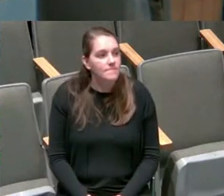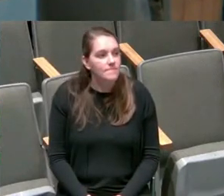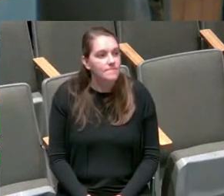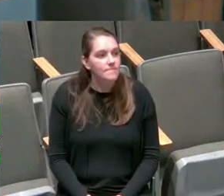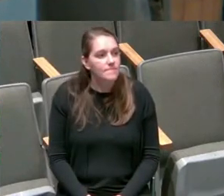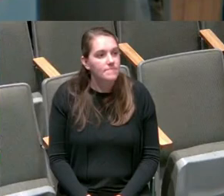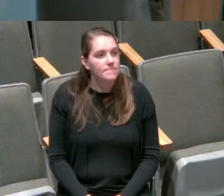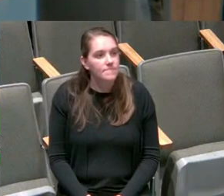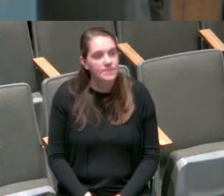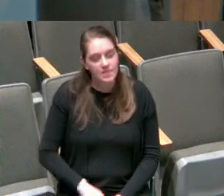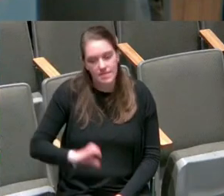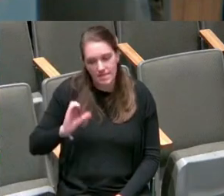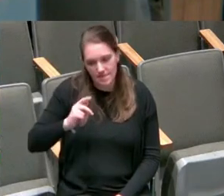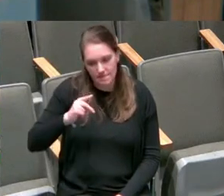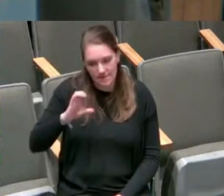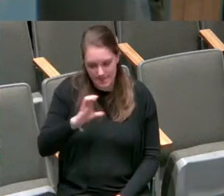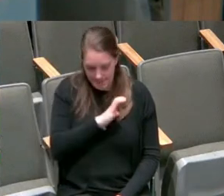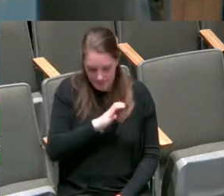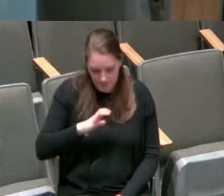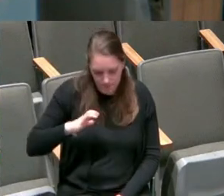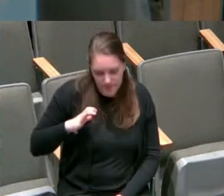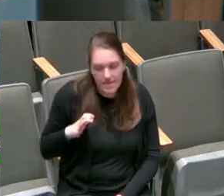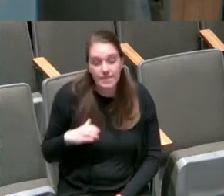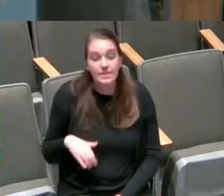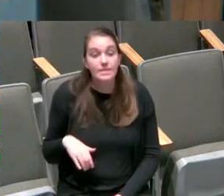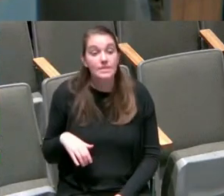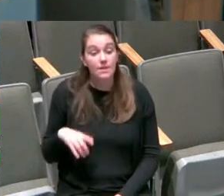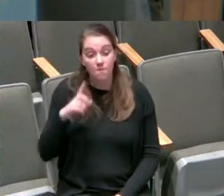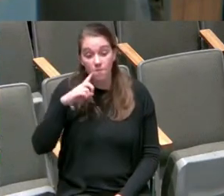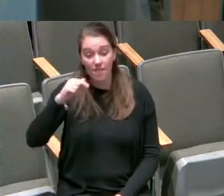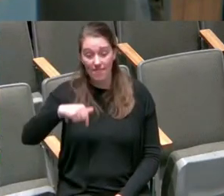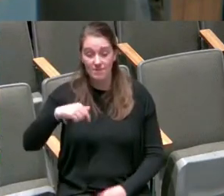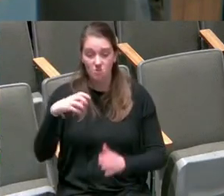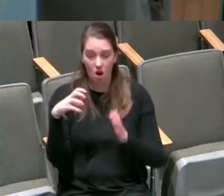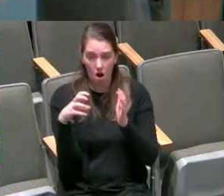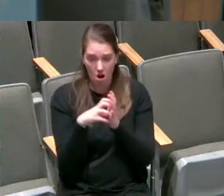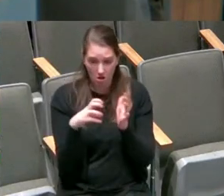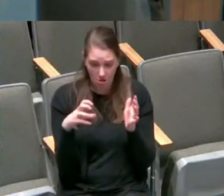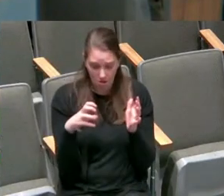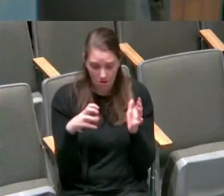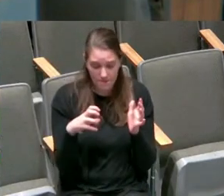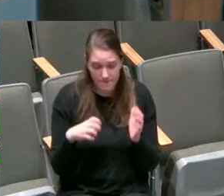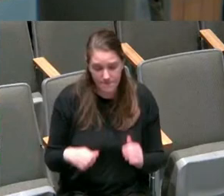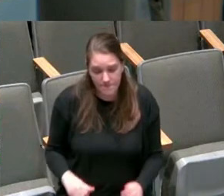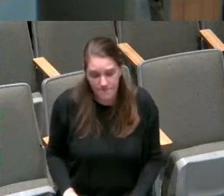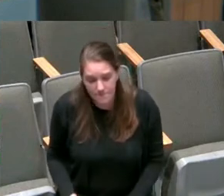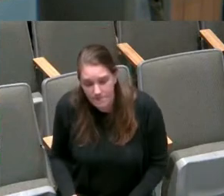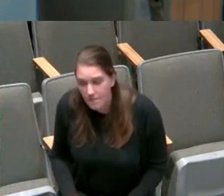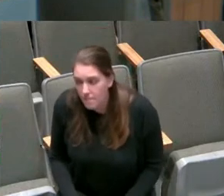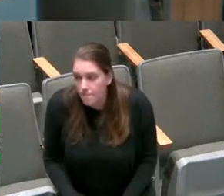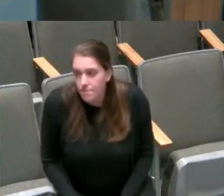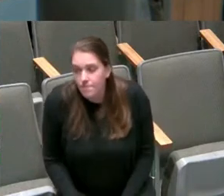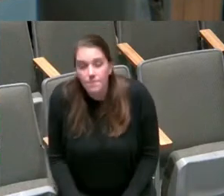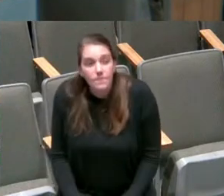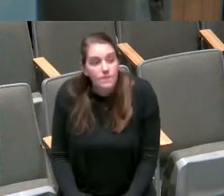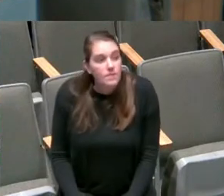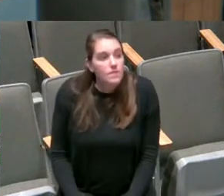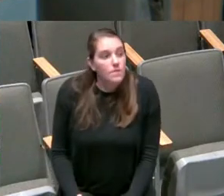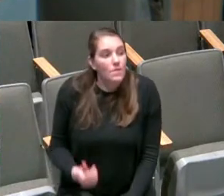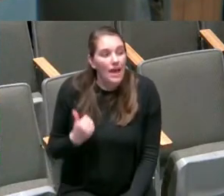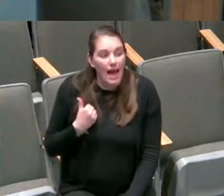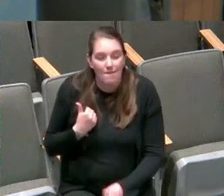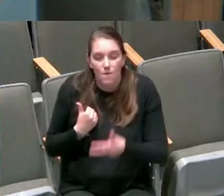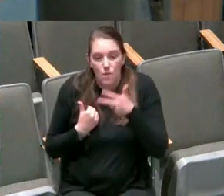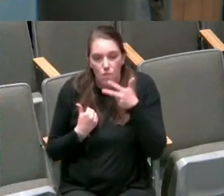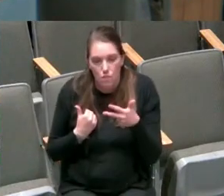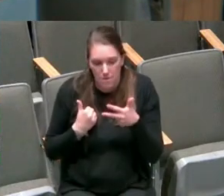in order to do this article we've we broke it into three three motions